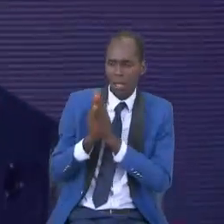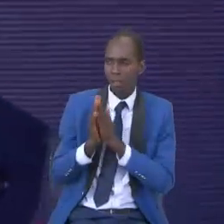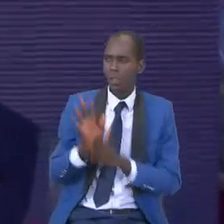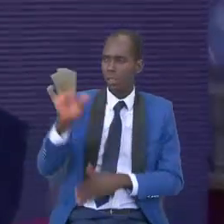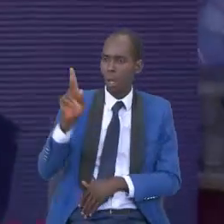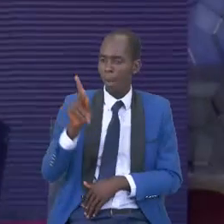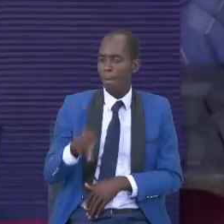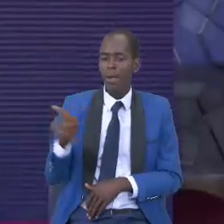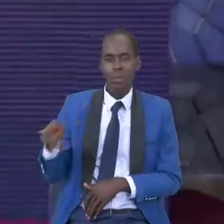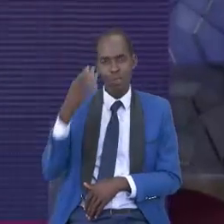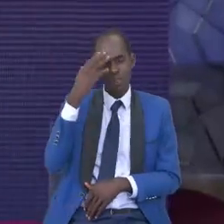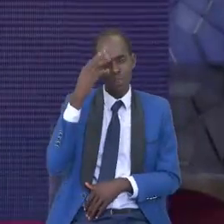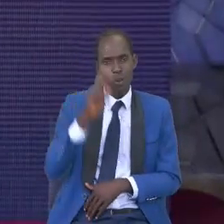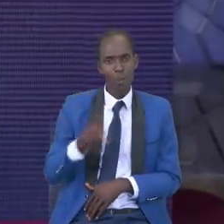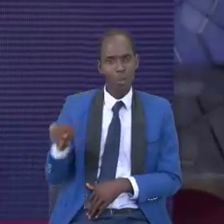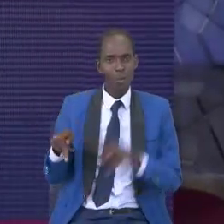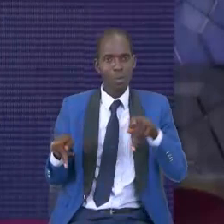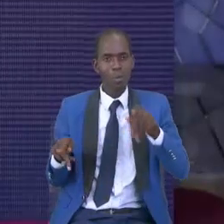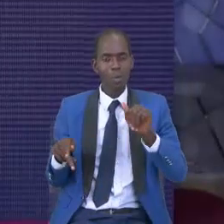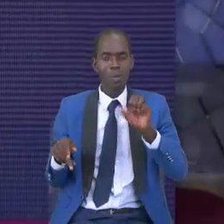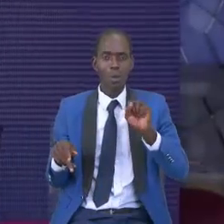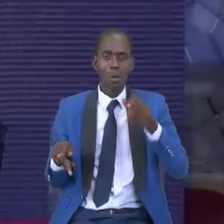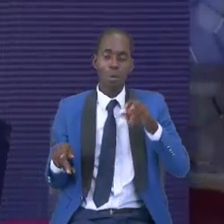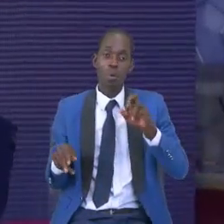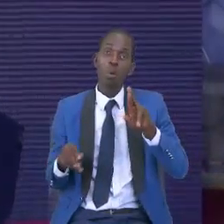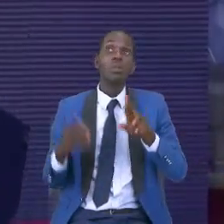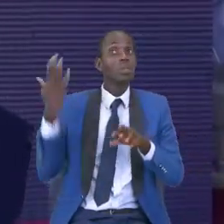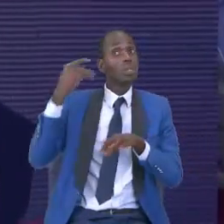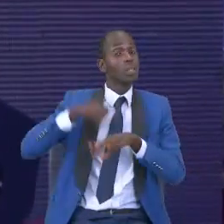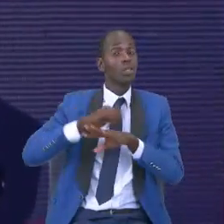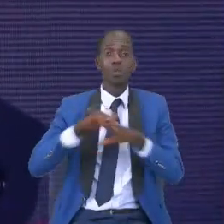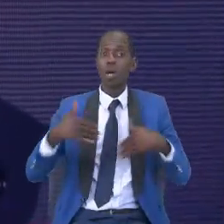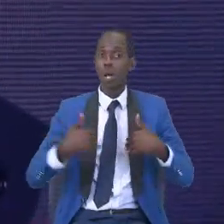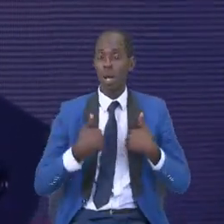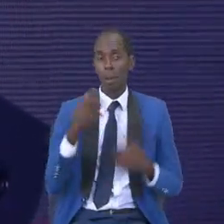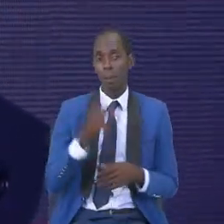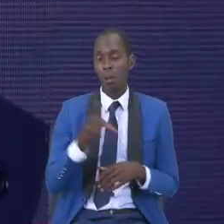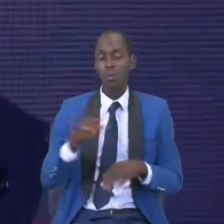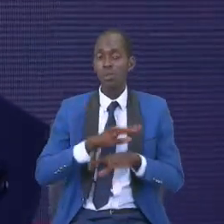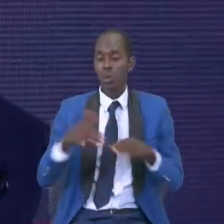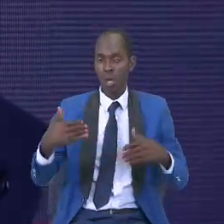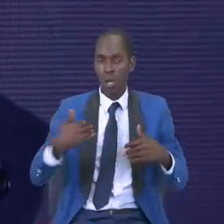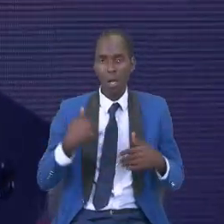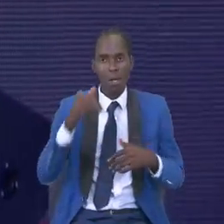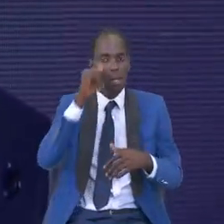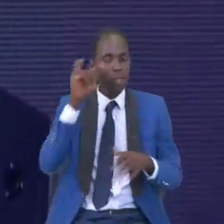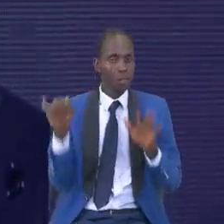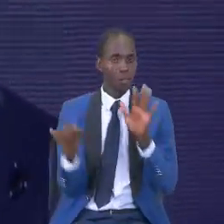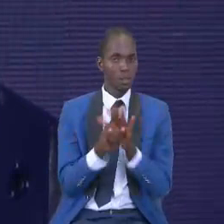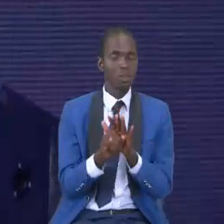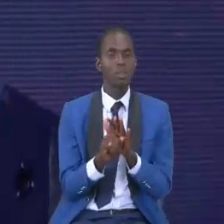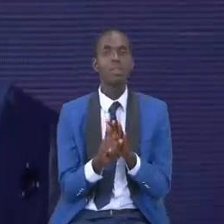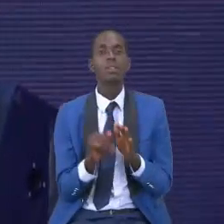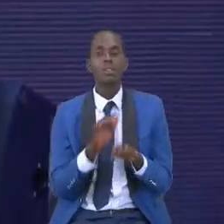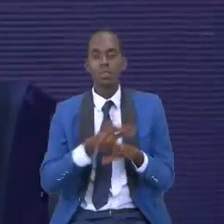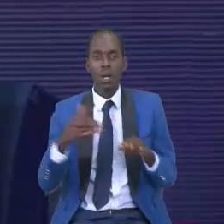passport. Maybe they didn't have identity card. But we should check up the identity card, his character,